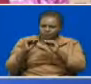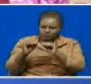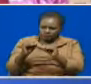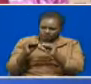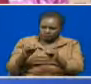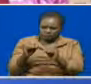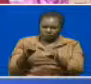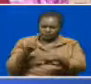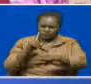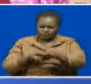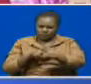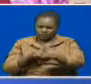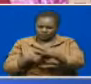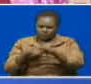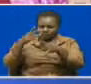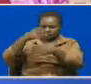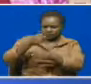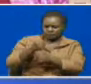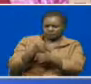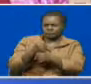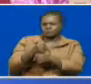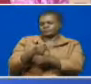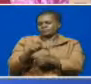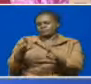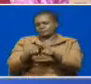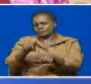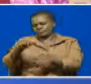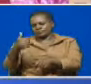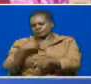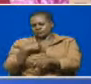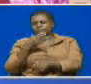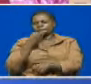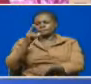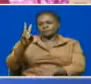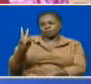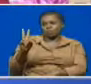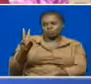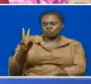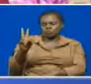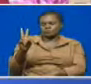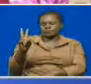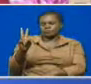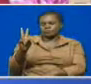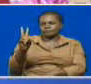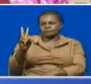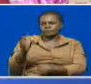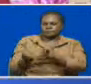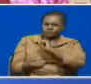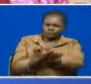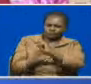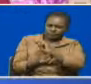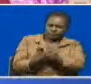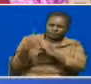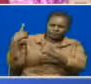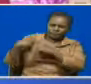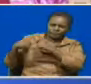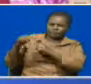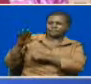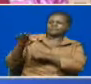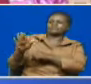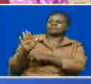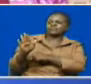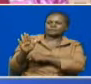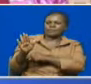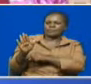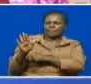deliberate timing, the mutual trust. But on the other side, we've had two gentlemen who have actually gone through the troubles